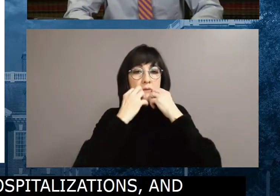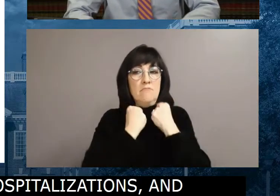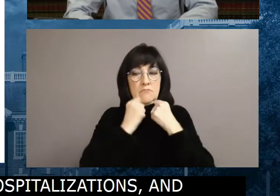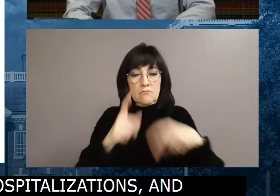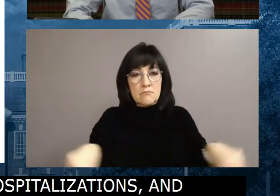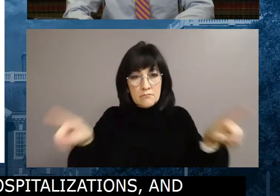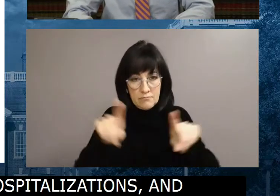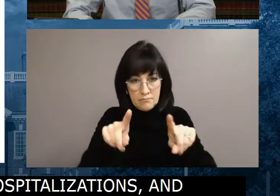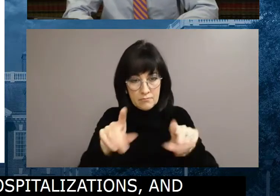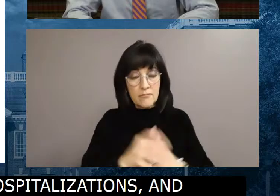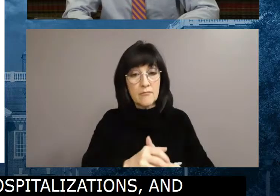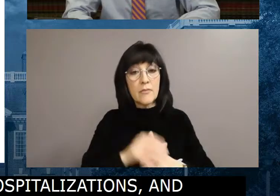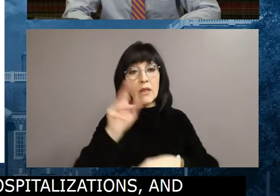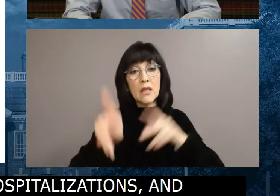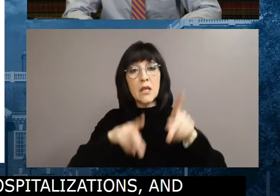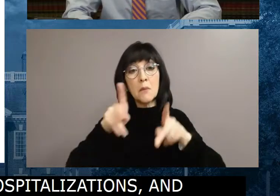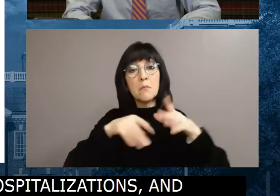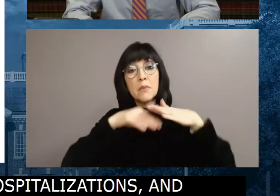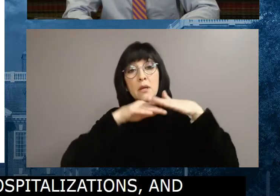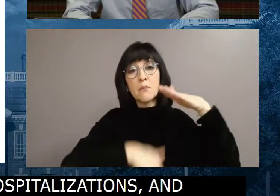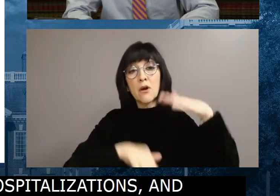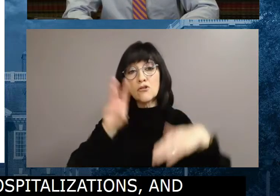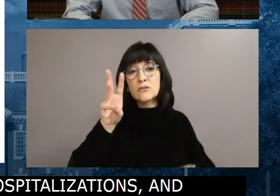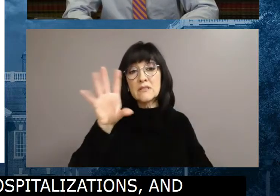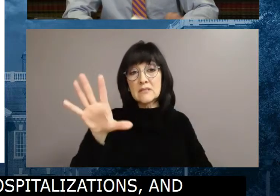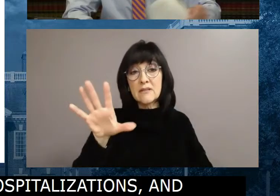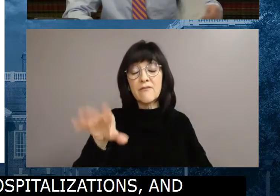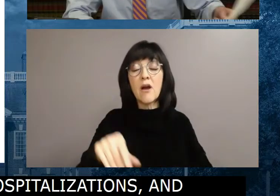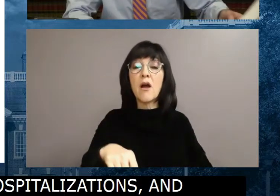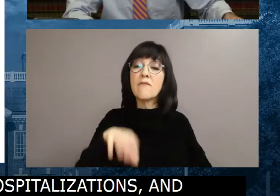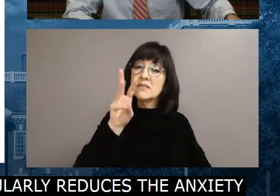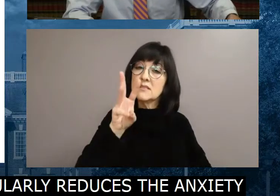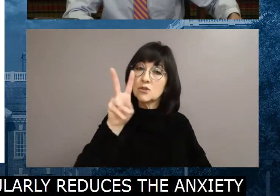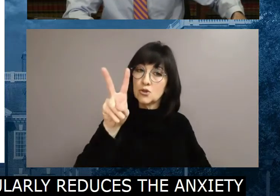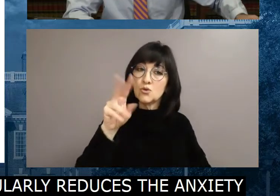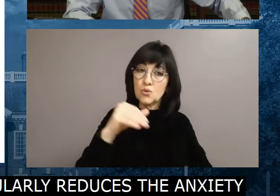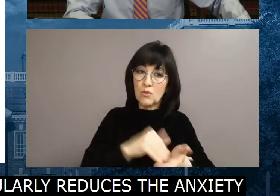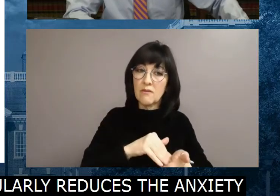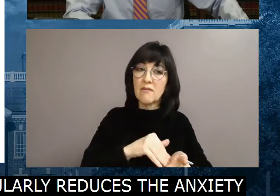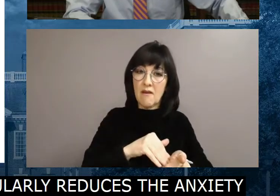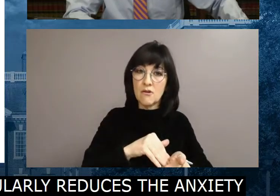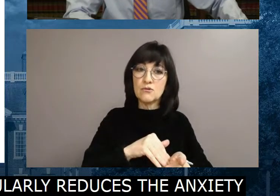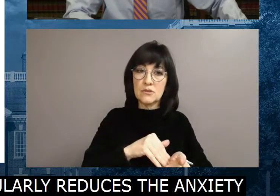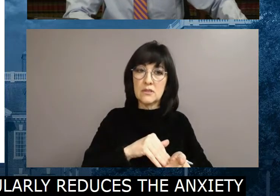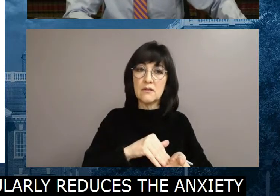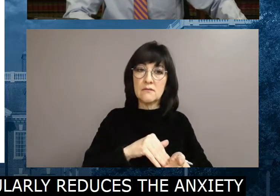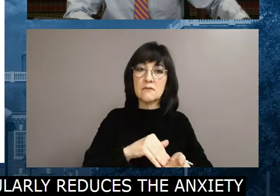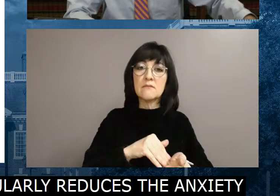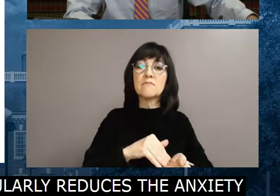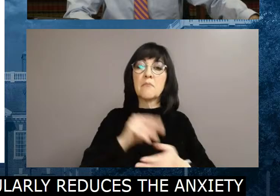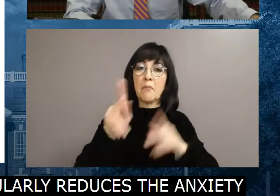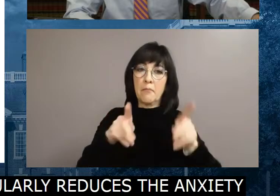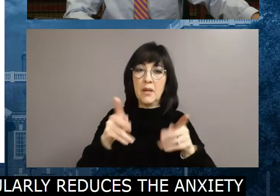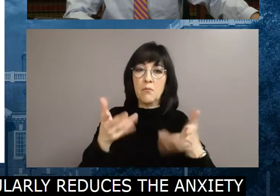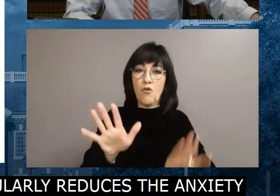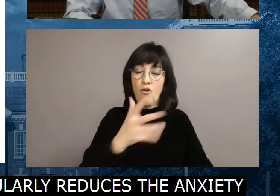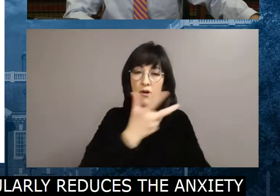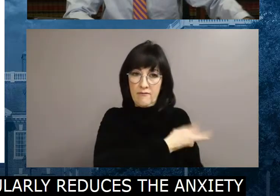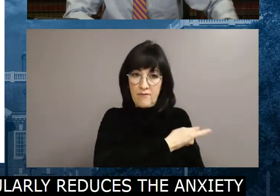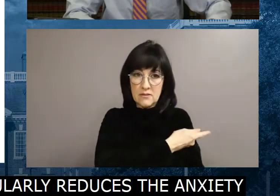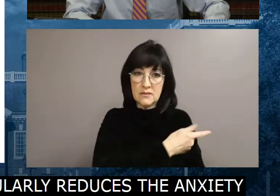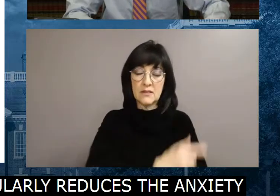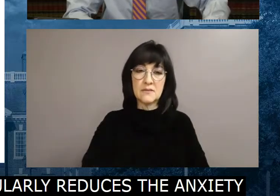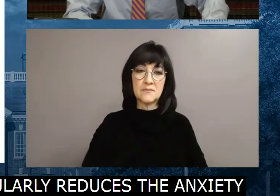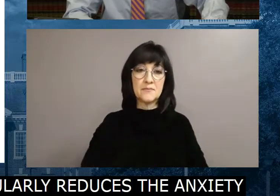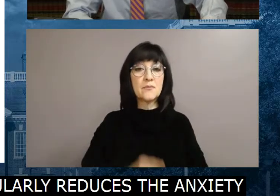again, making progress with 62,000 Delawareans fully vaccinated. These are the percentages: